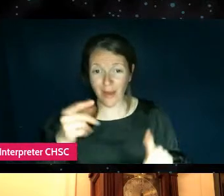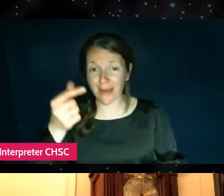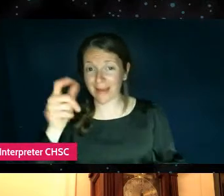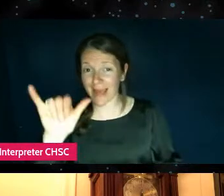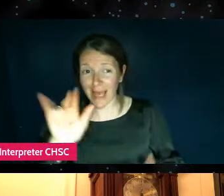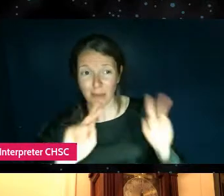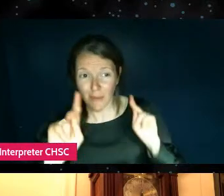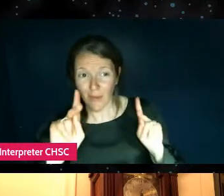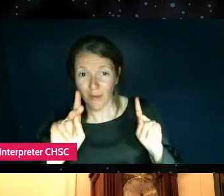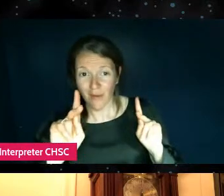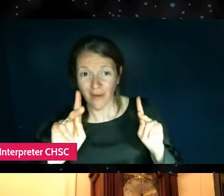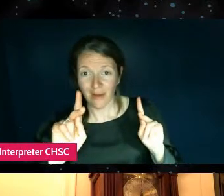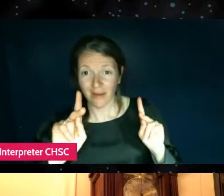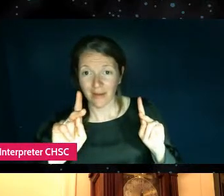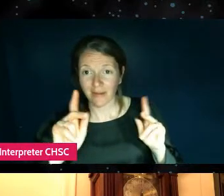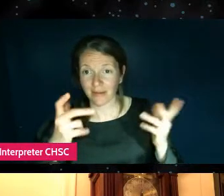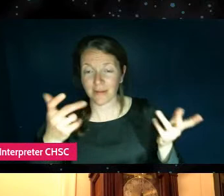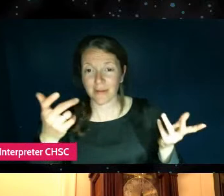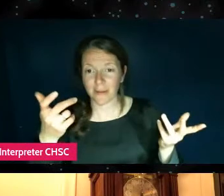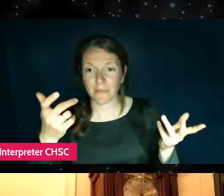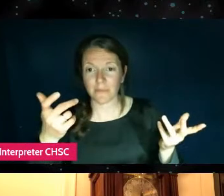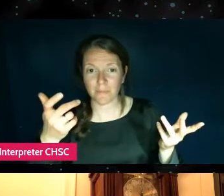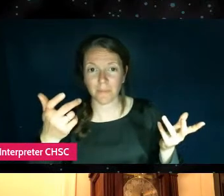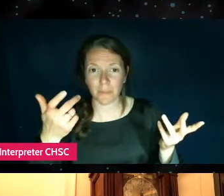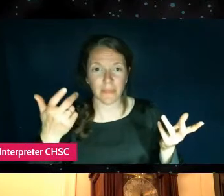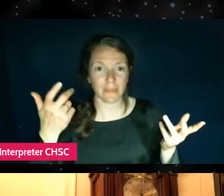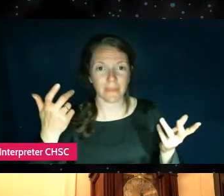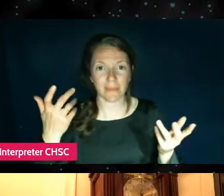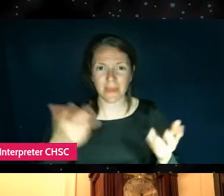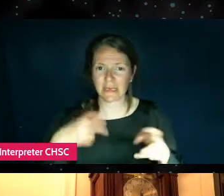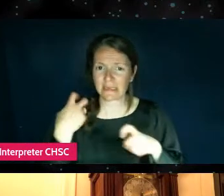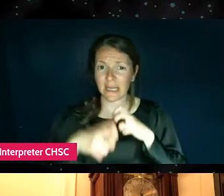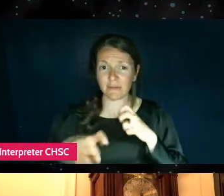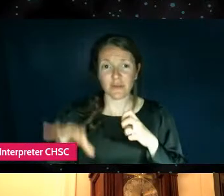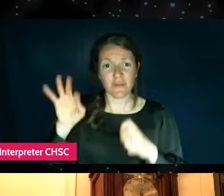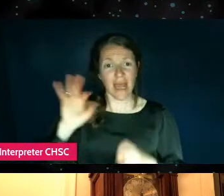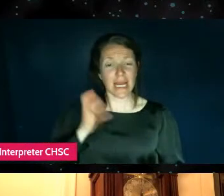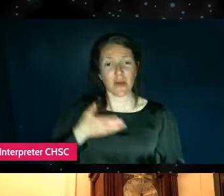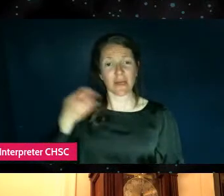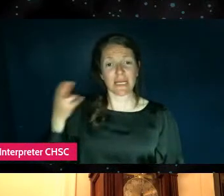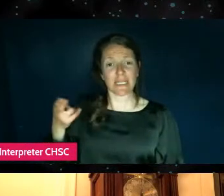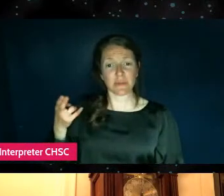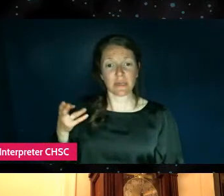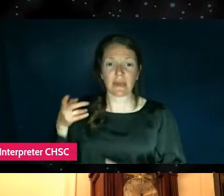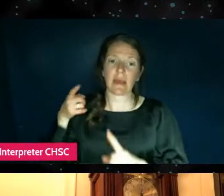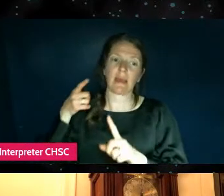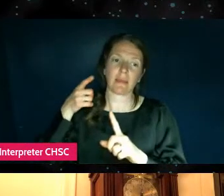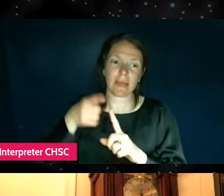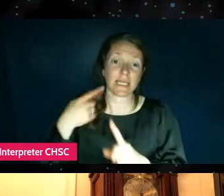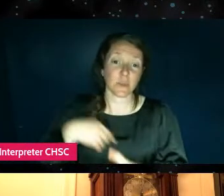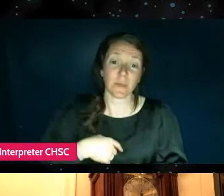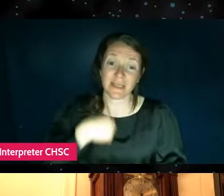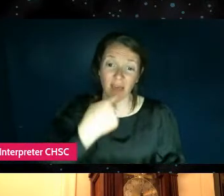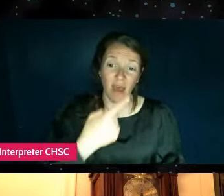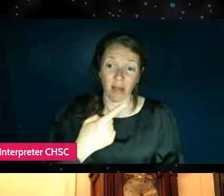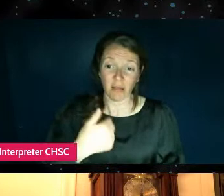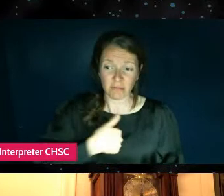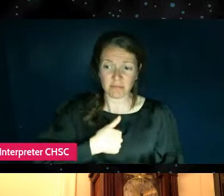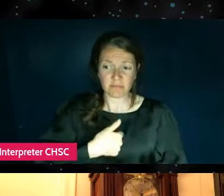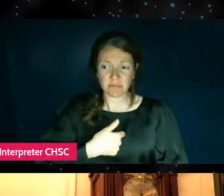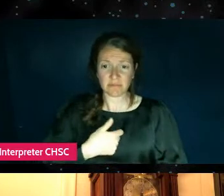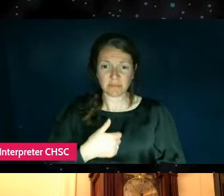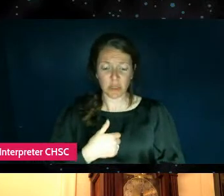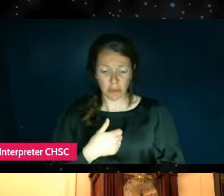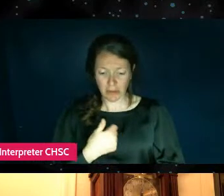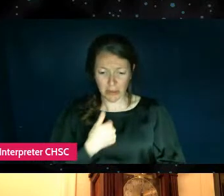people, it's really hard to find our history unless we, tell it ourselves, more or less. So